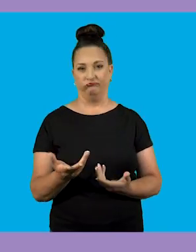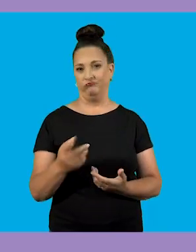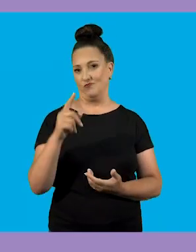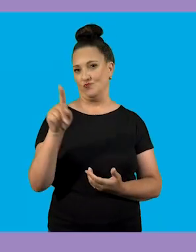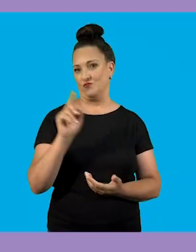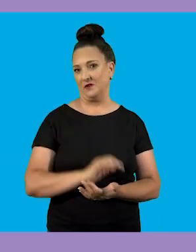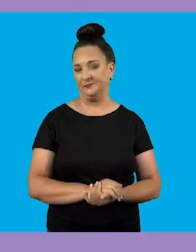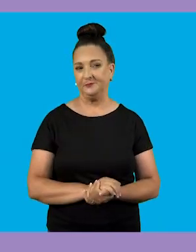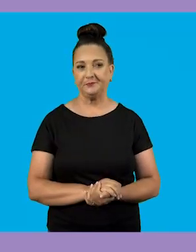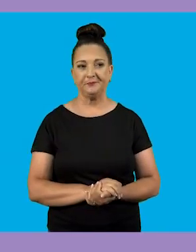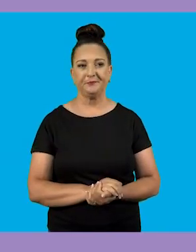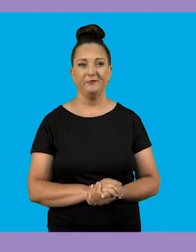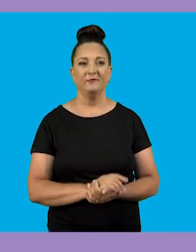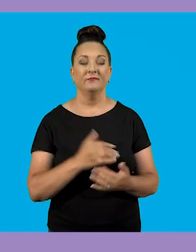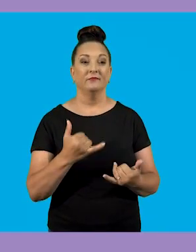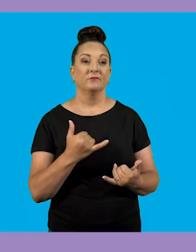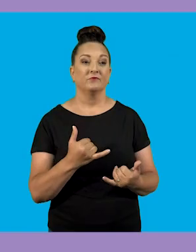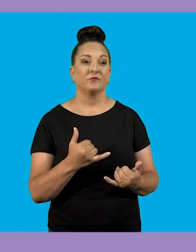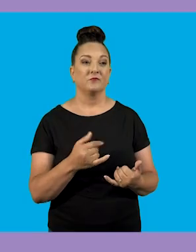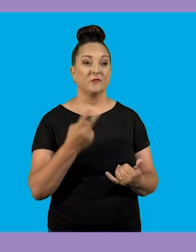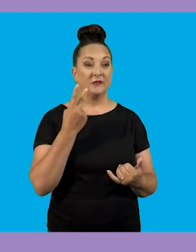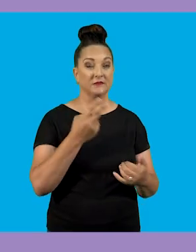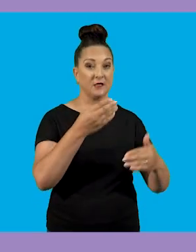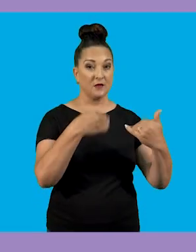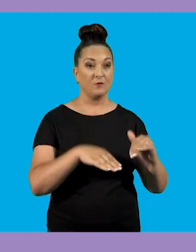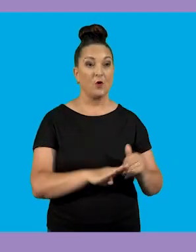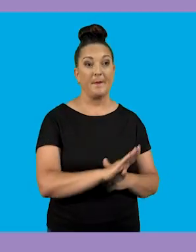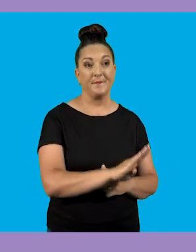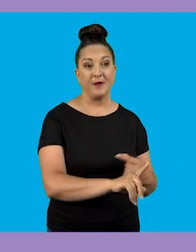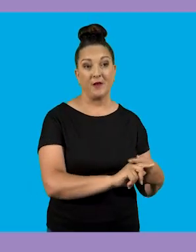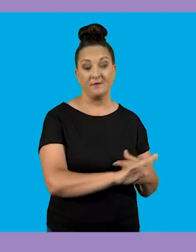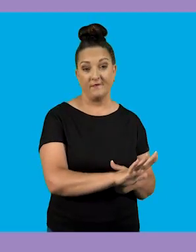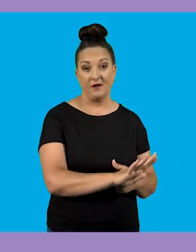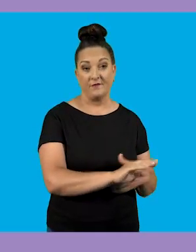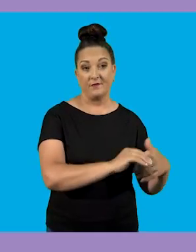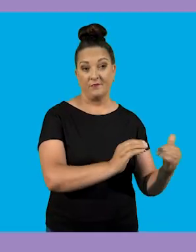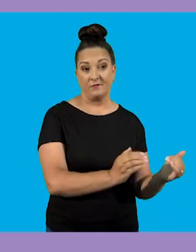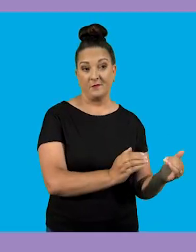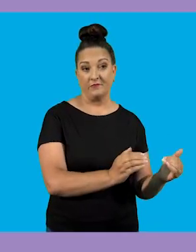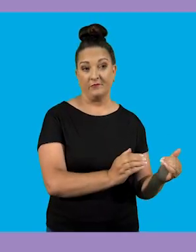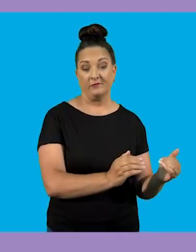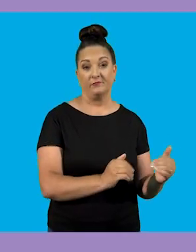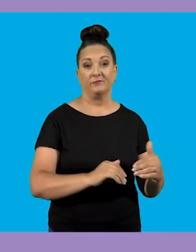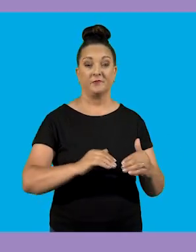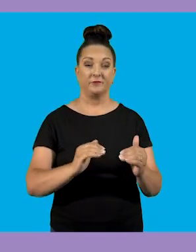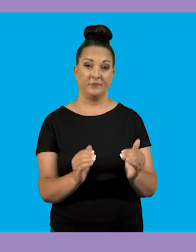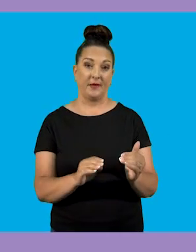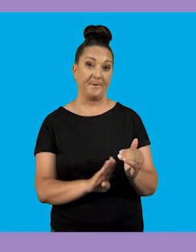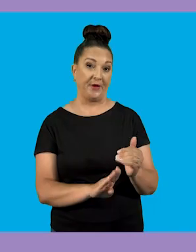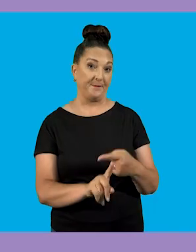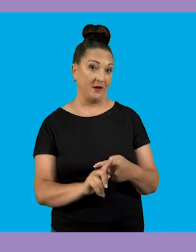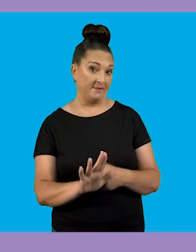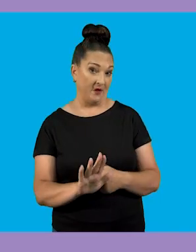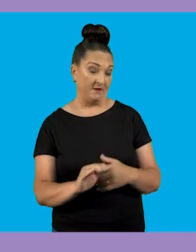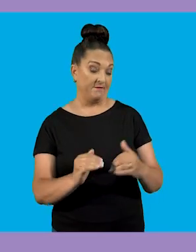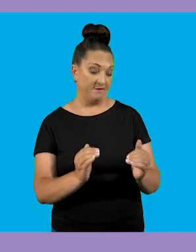are absolutely correct. As the denominator there, we have a b plus 5 in one bracket, and we have